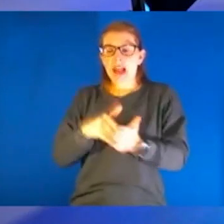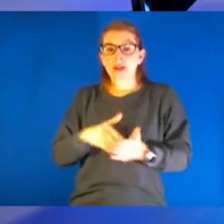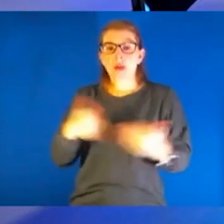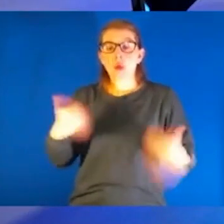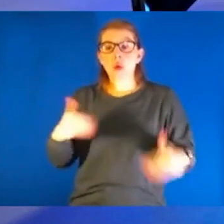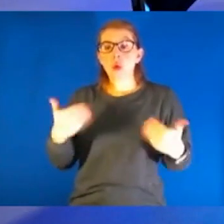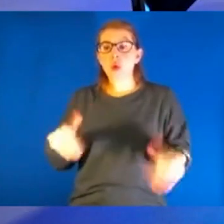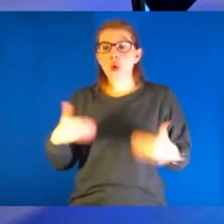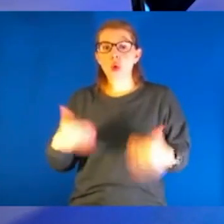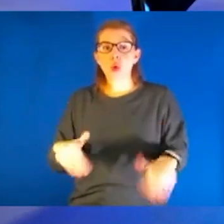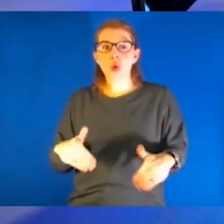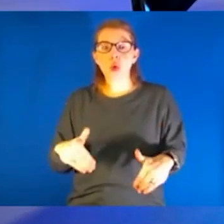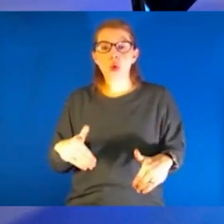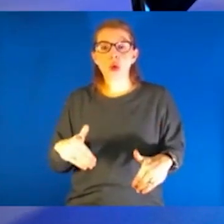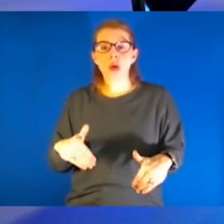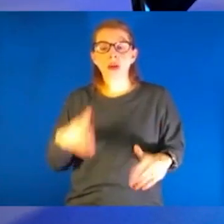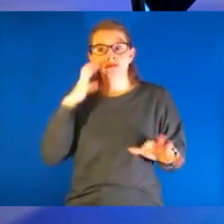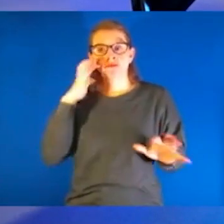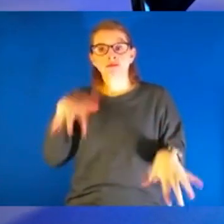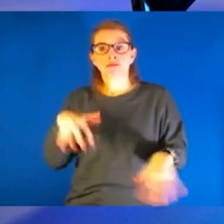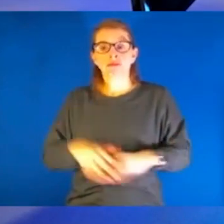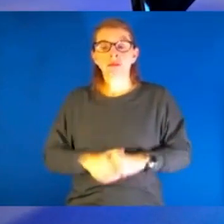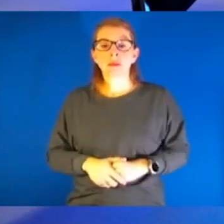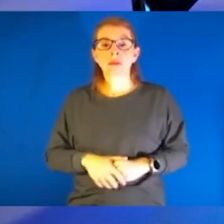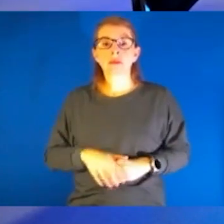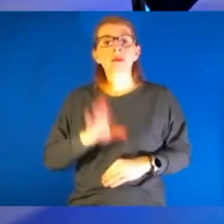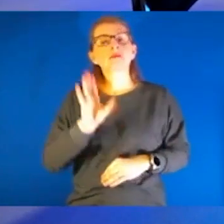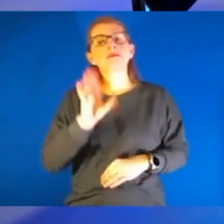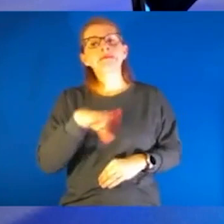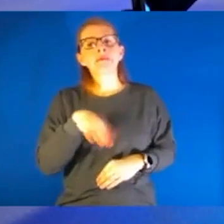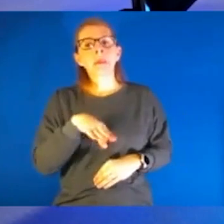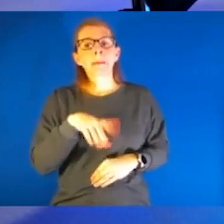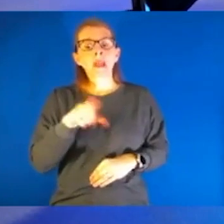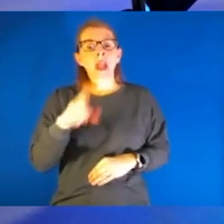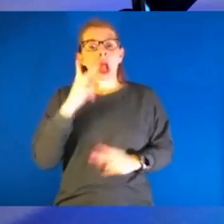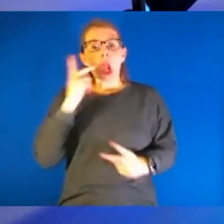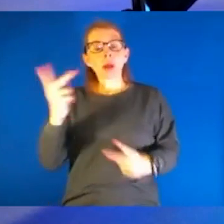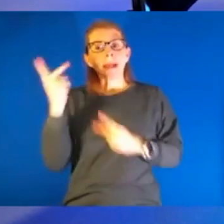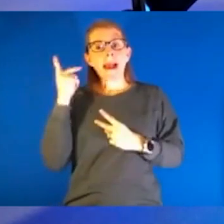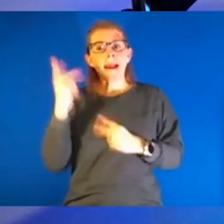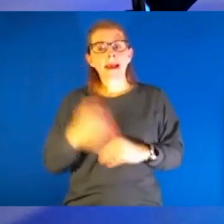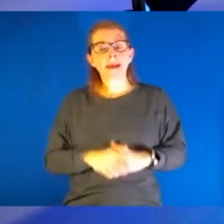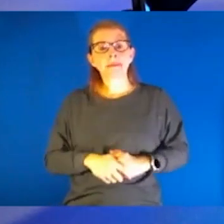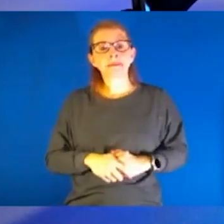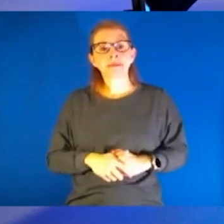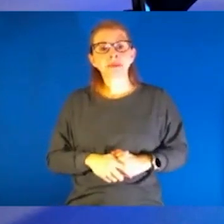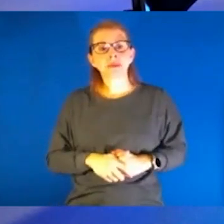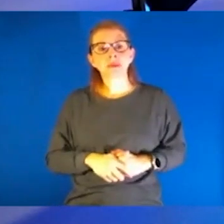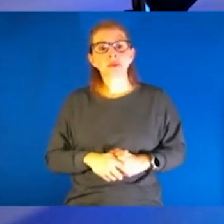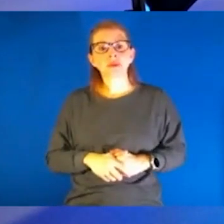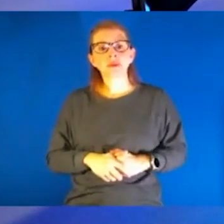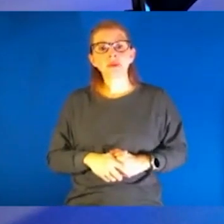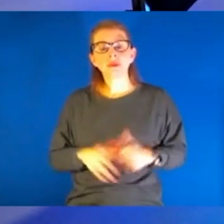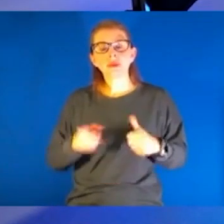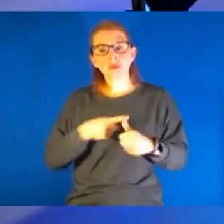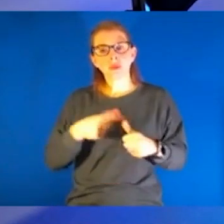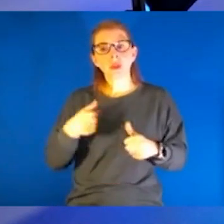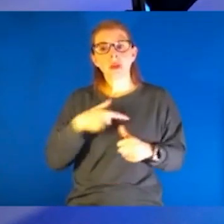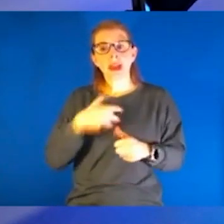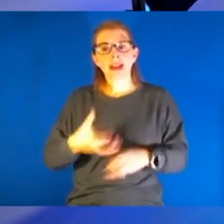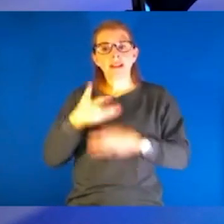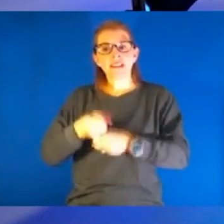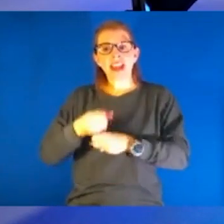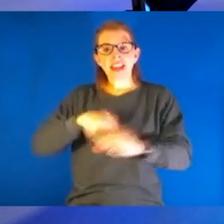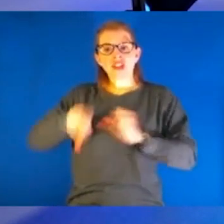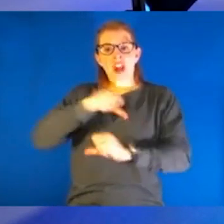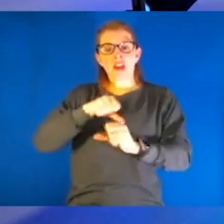Yeah. And what also I think, Dr. Clough, we is you look back at it, this thing about first we had to have faith in each other, then